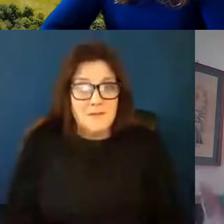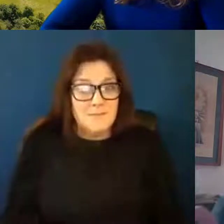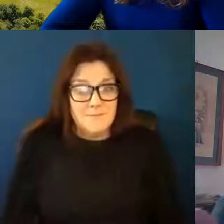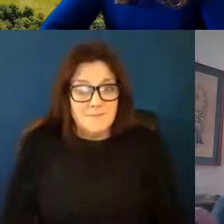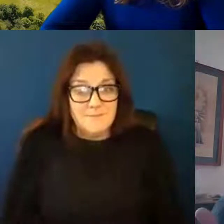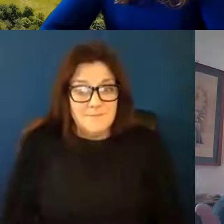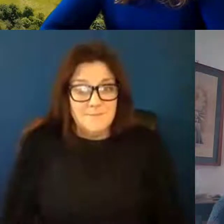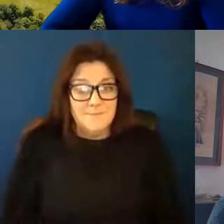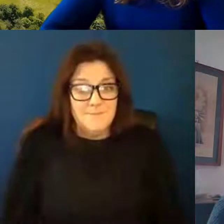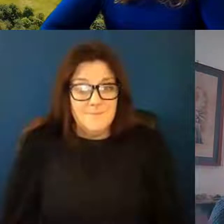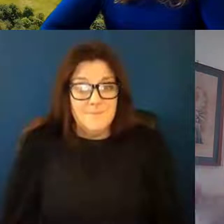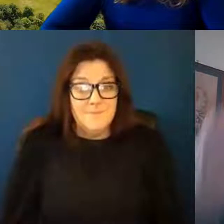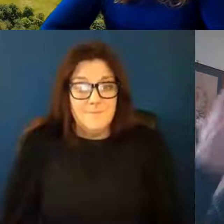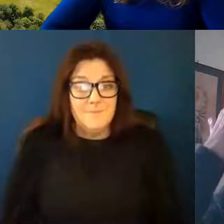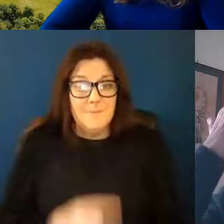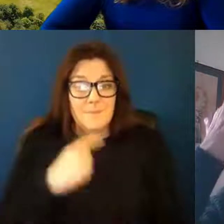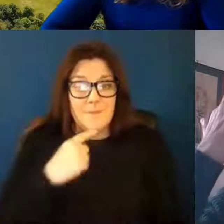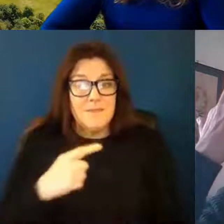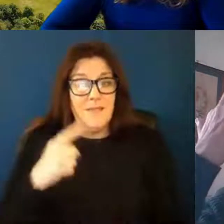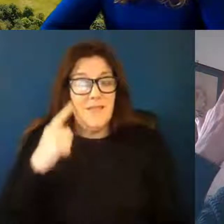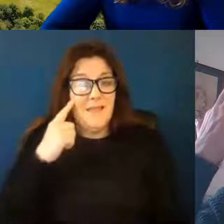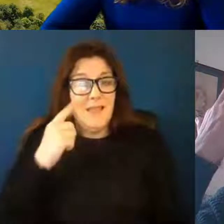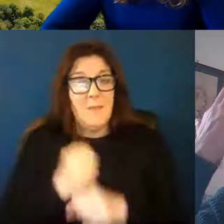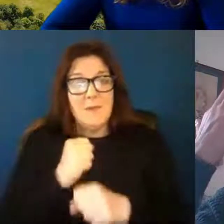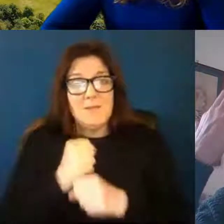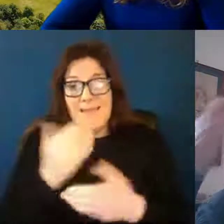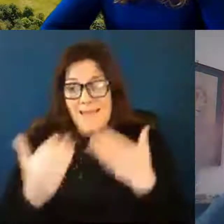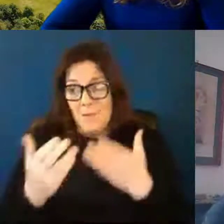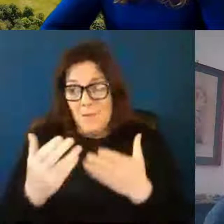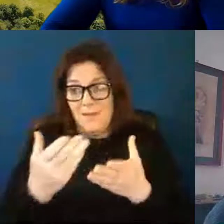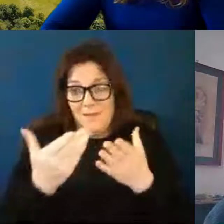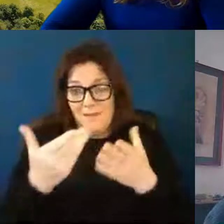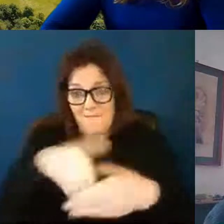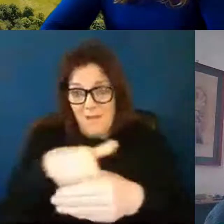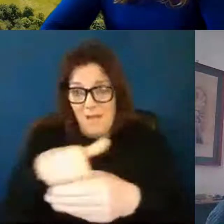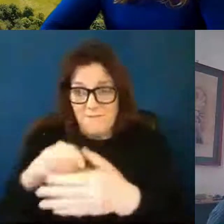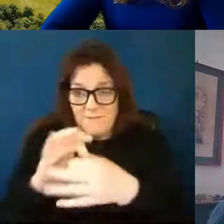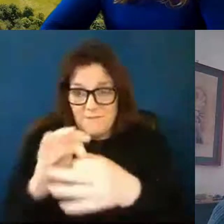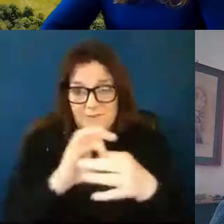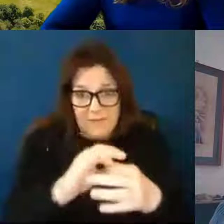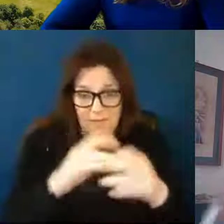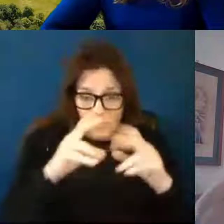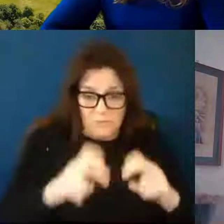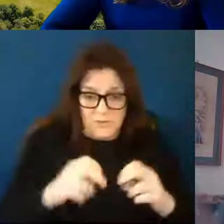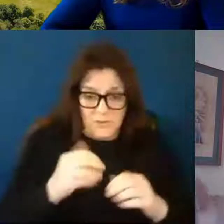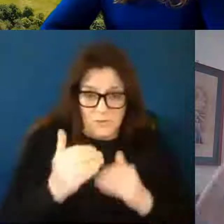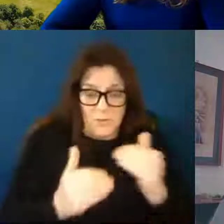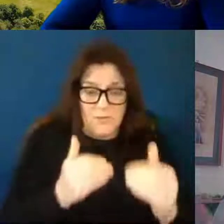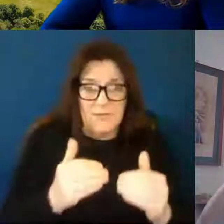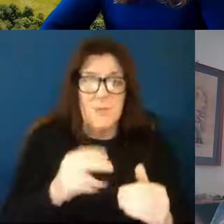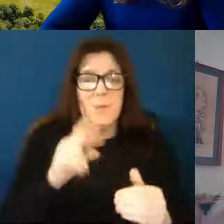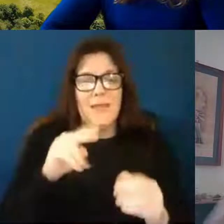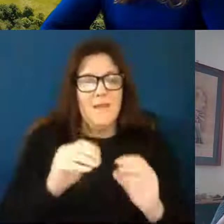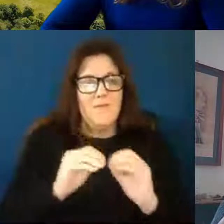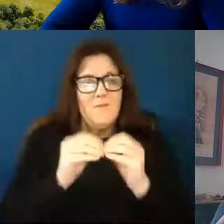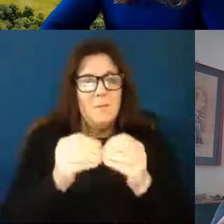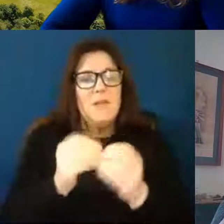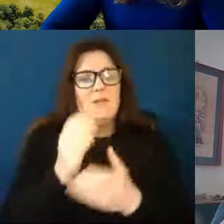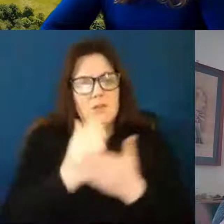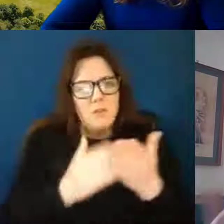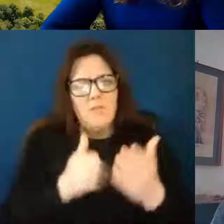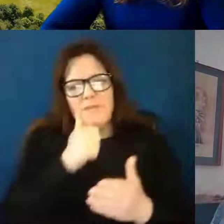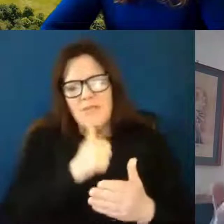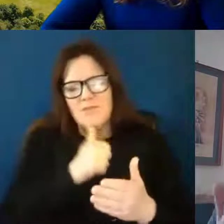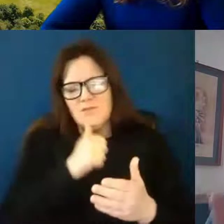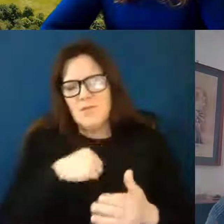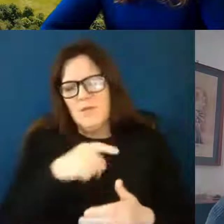But perhaps by engaging learners in the research process, we can formulate some of the answers